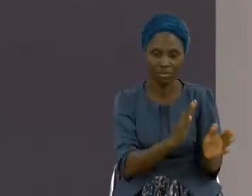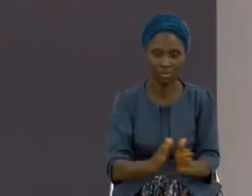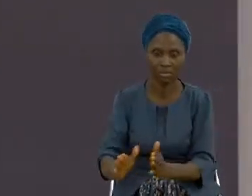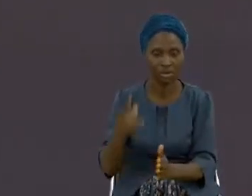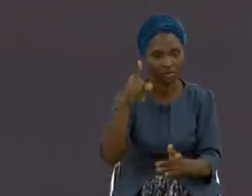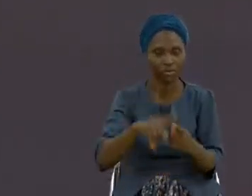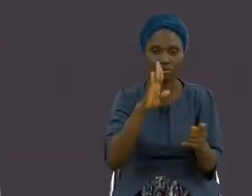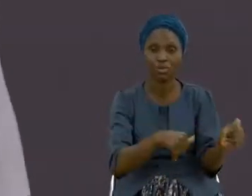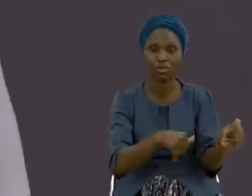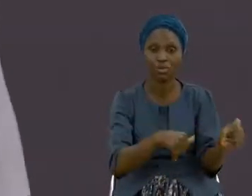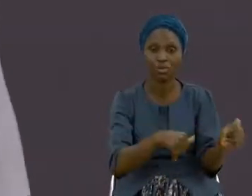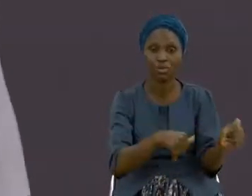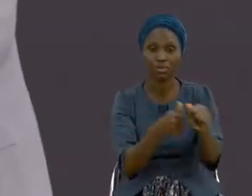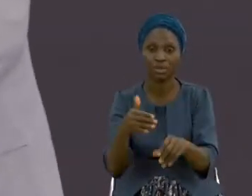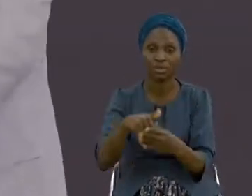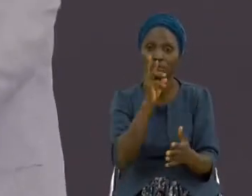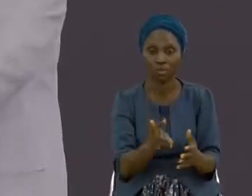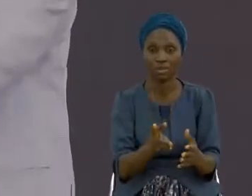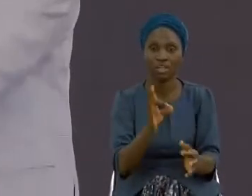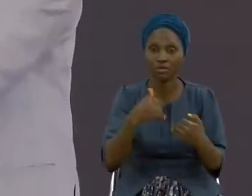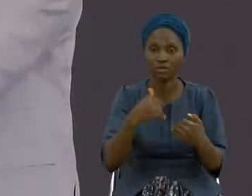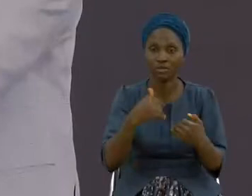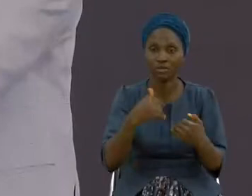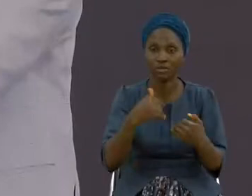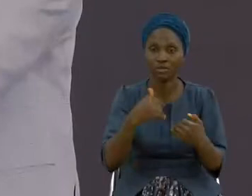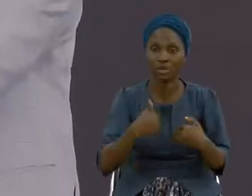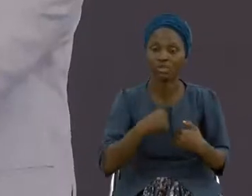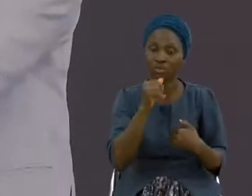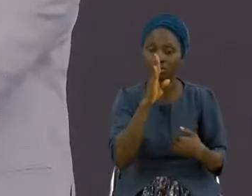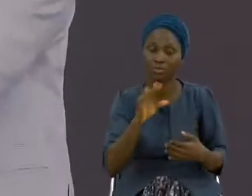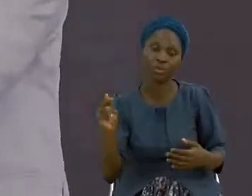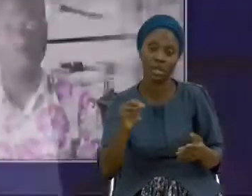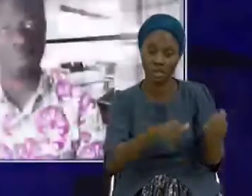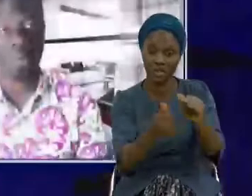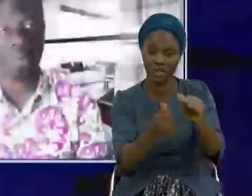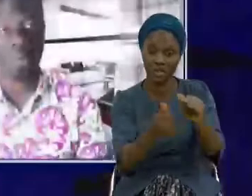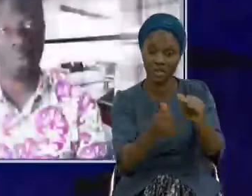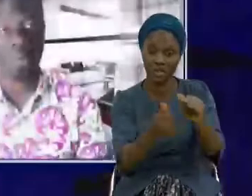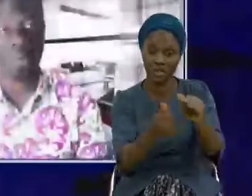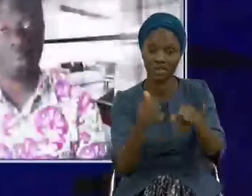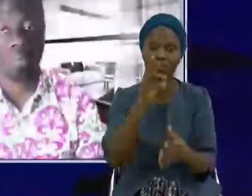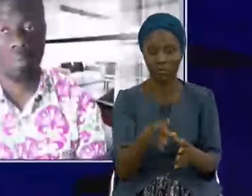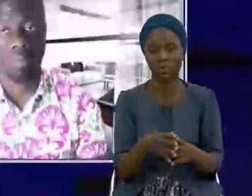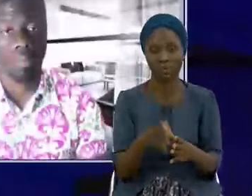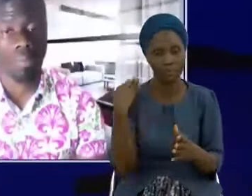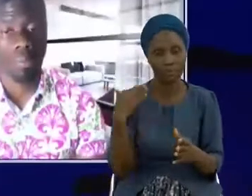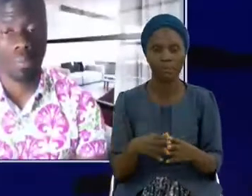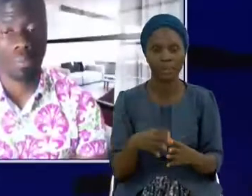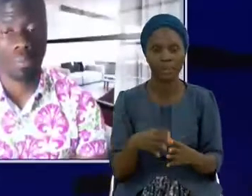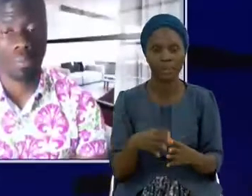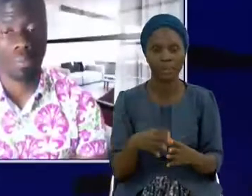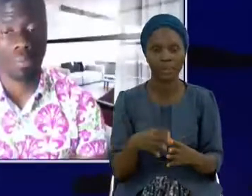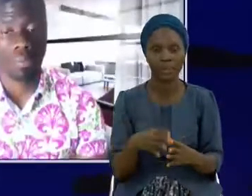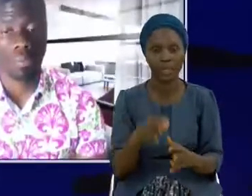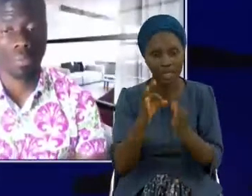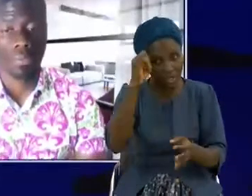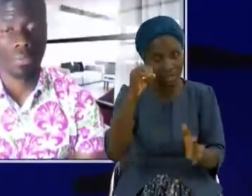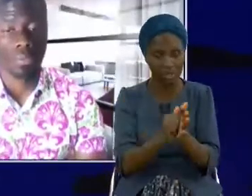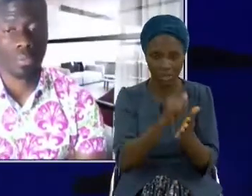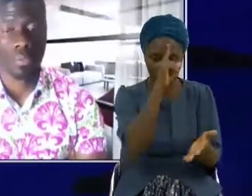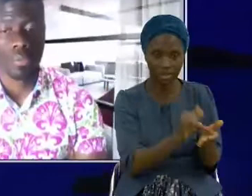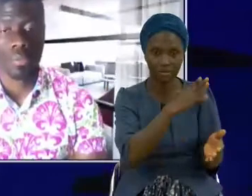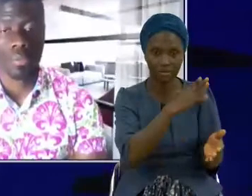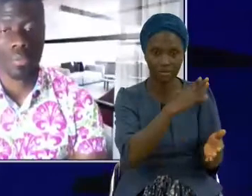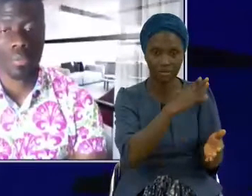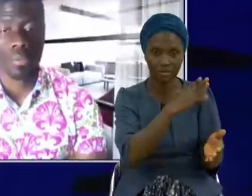in water he that believeth and is baptized shall be saved but 17 and these